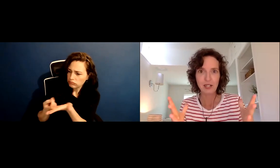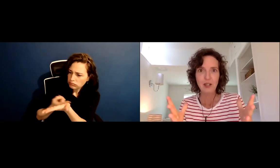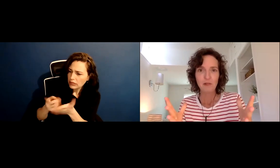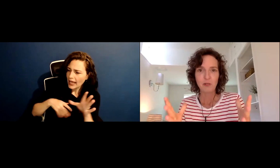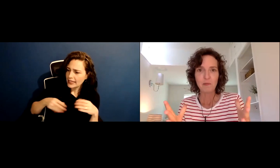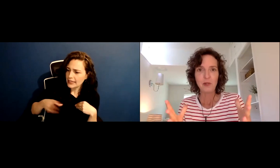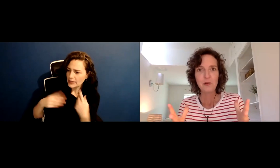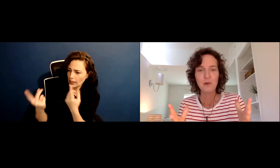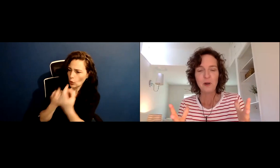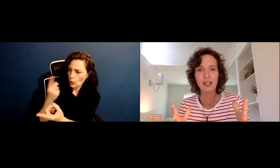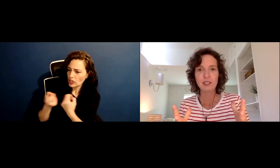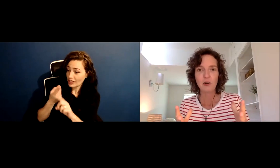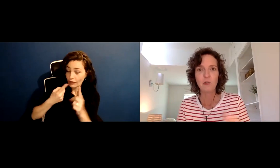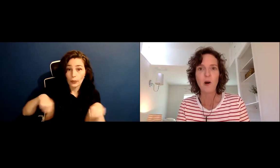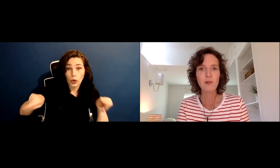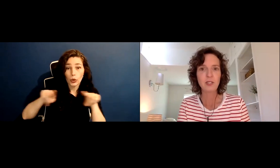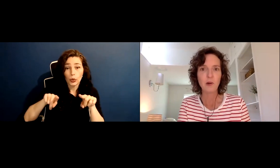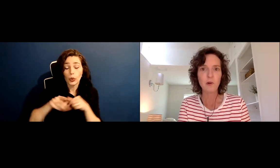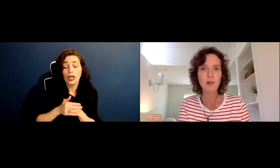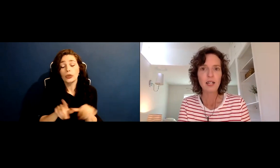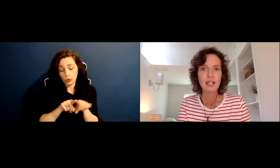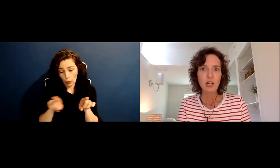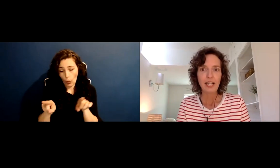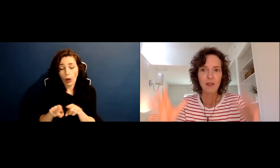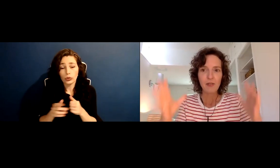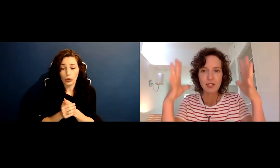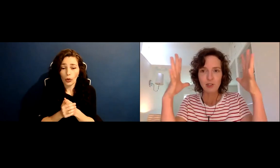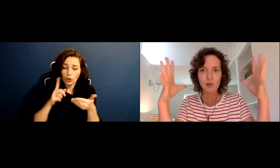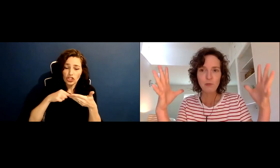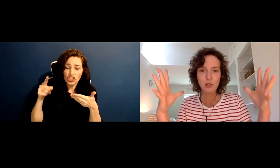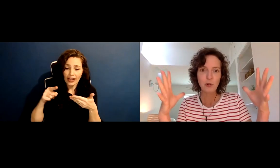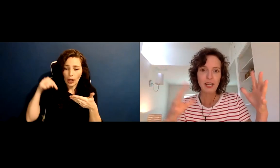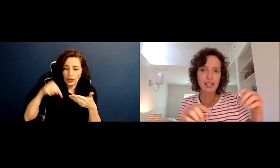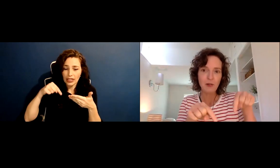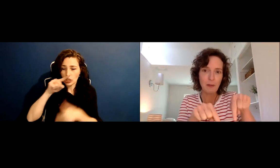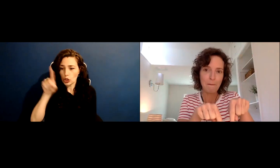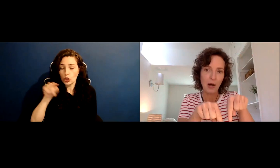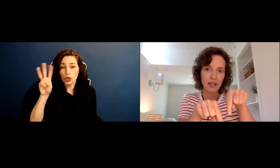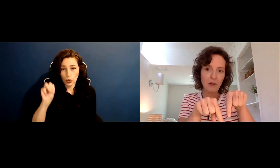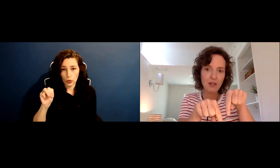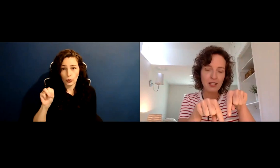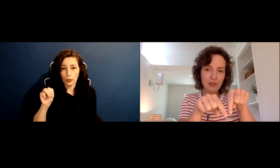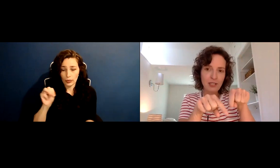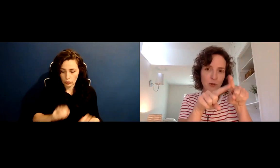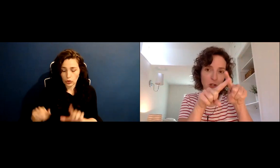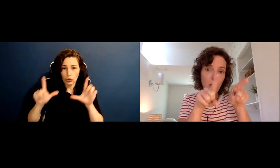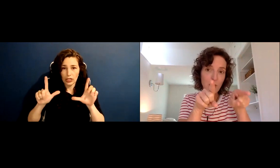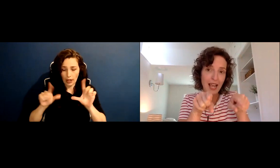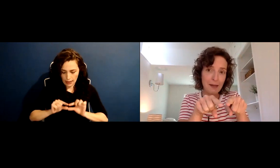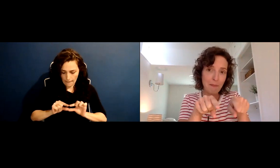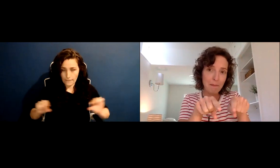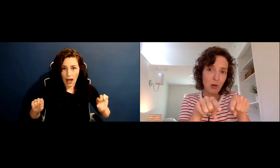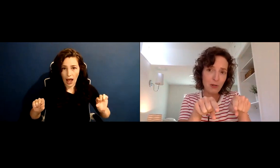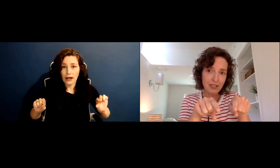questions from you. So also, check out this Zoom screen on the bottom. There's a little